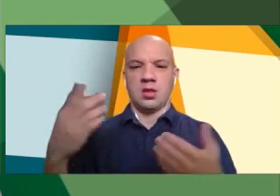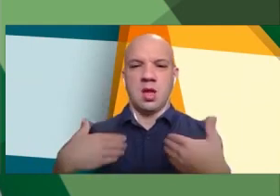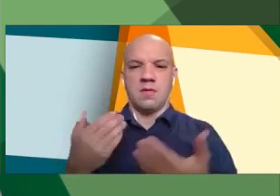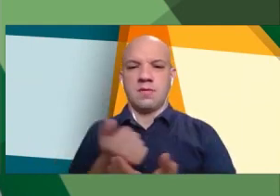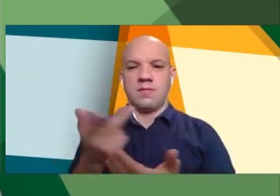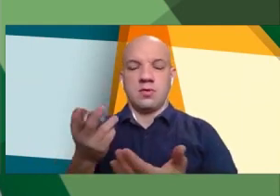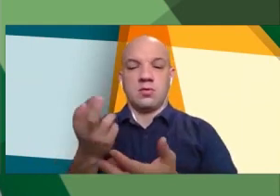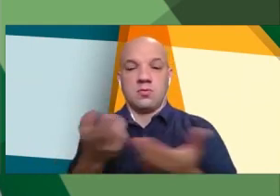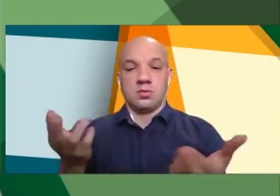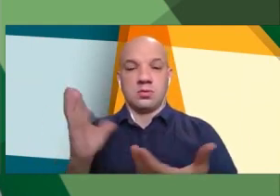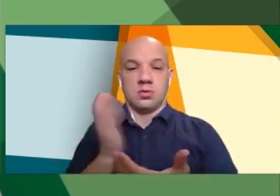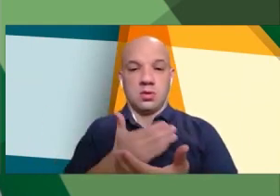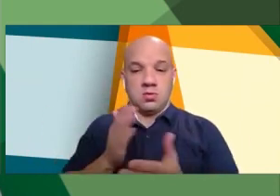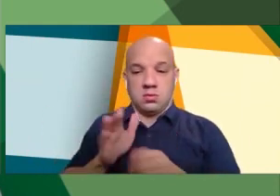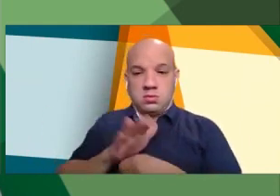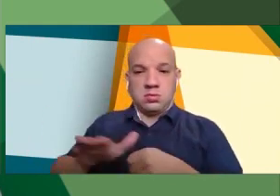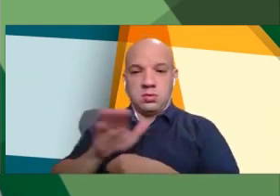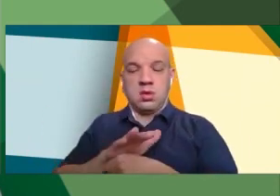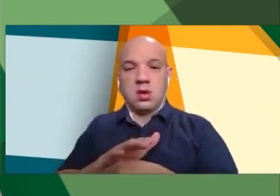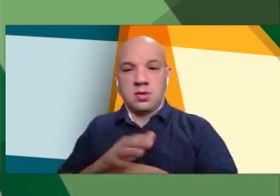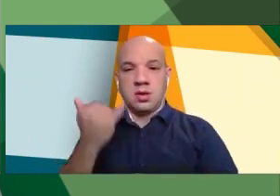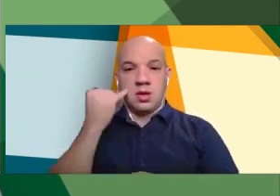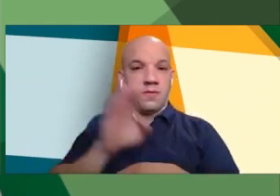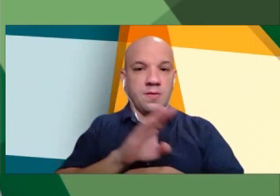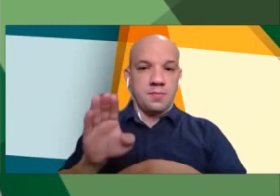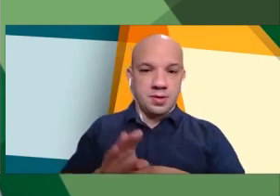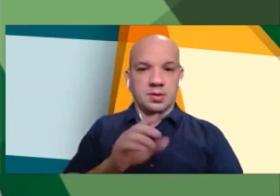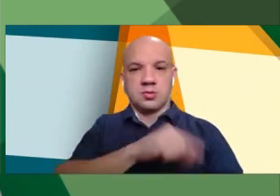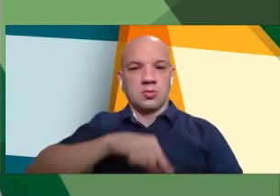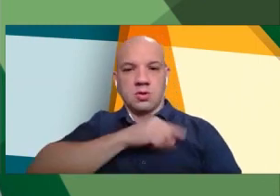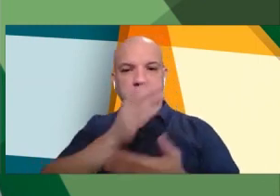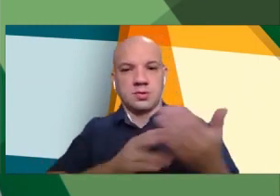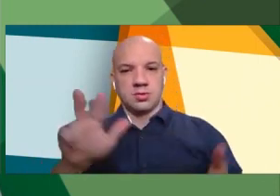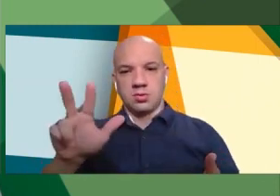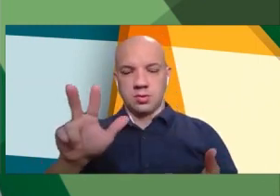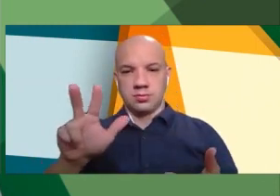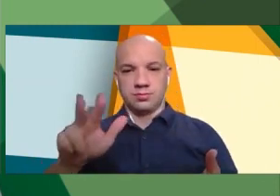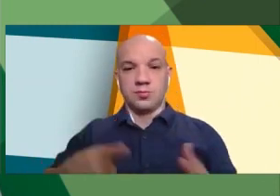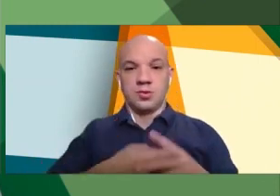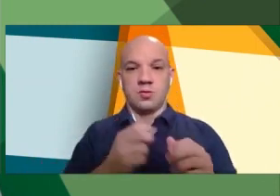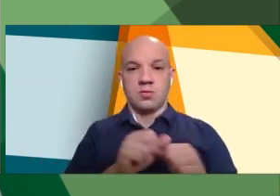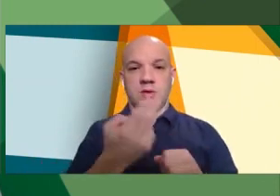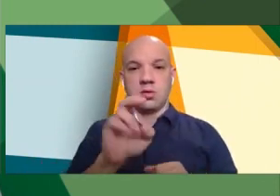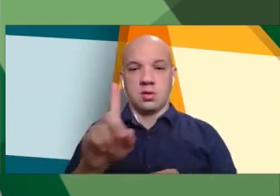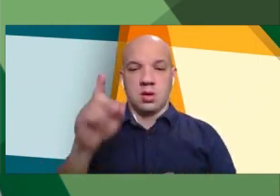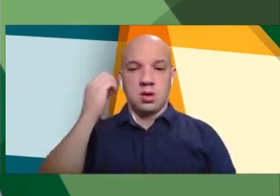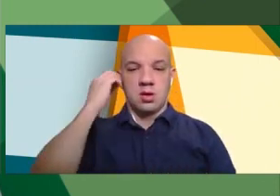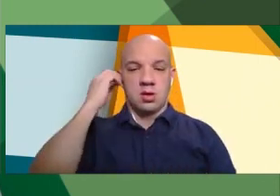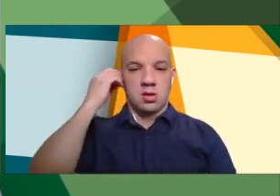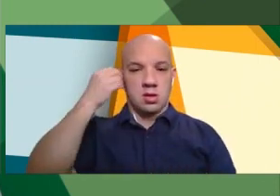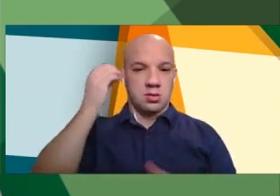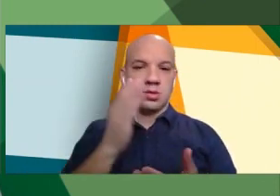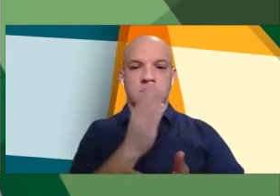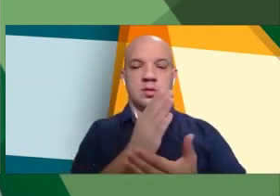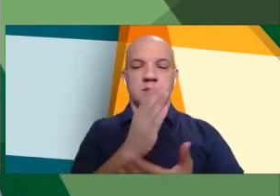for identifying if a business qualifies as Section 3 to register with HUD as a Section 3 business,